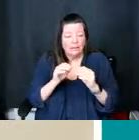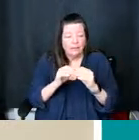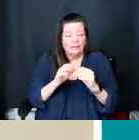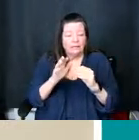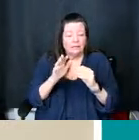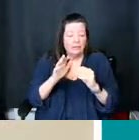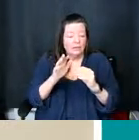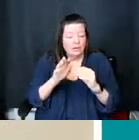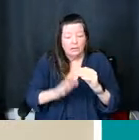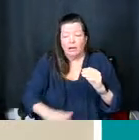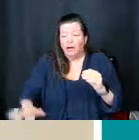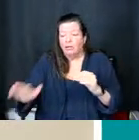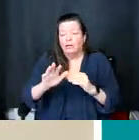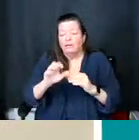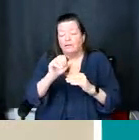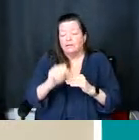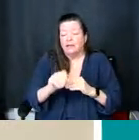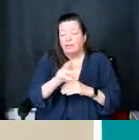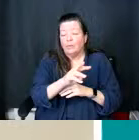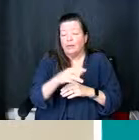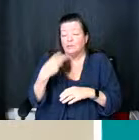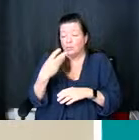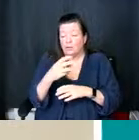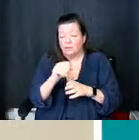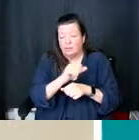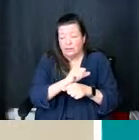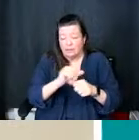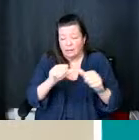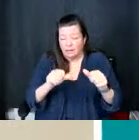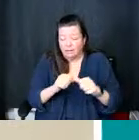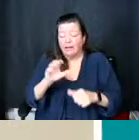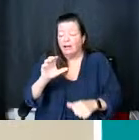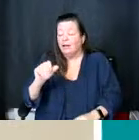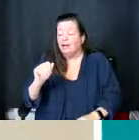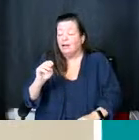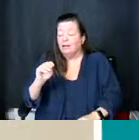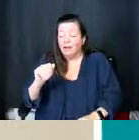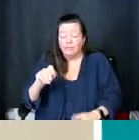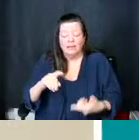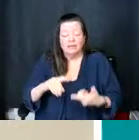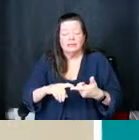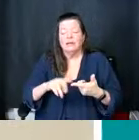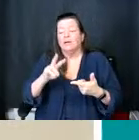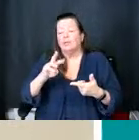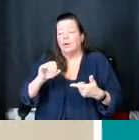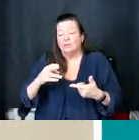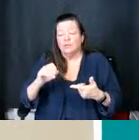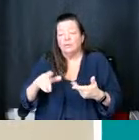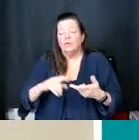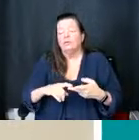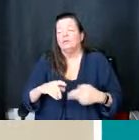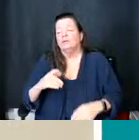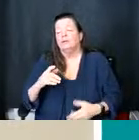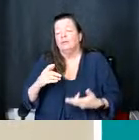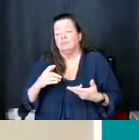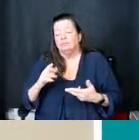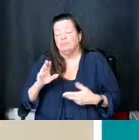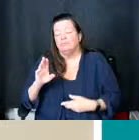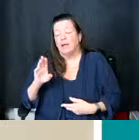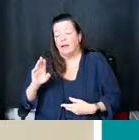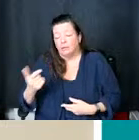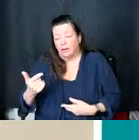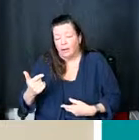Southwest Washington area. Kansas City Council, Washingtonville, Battleground, the